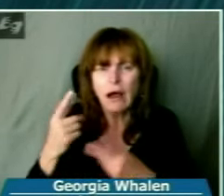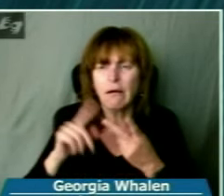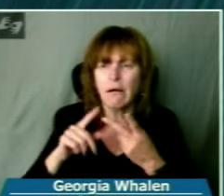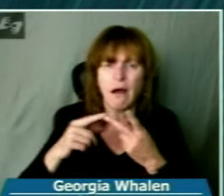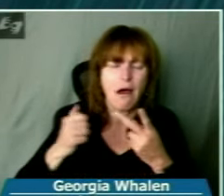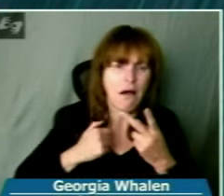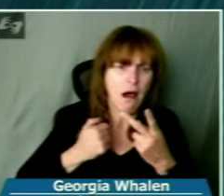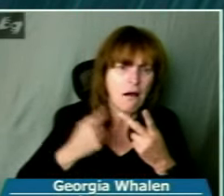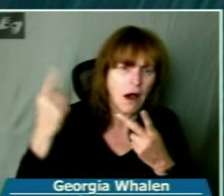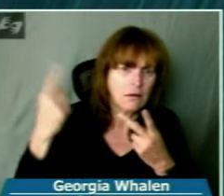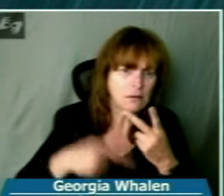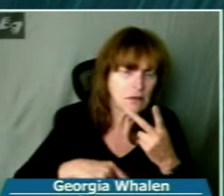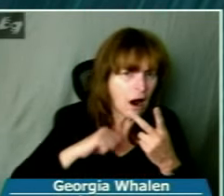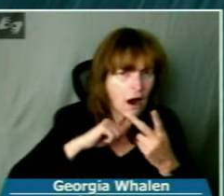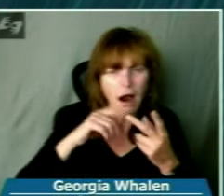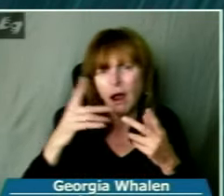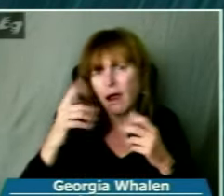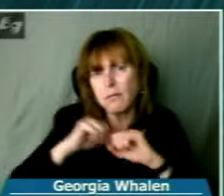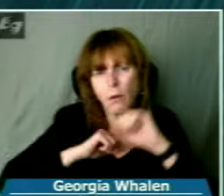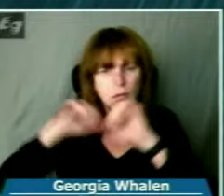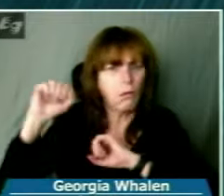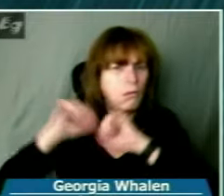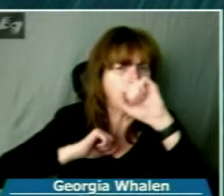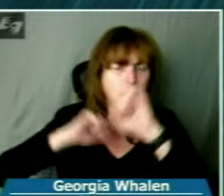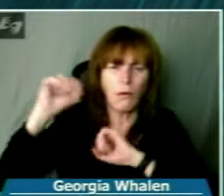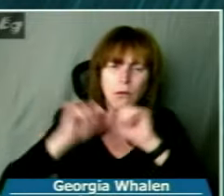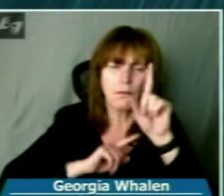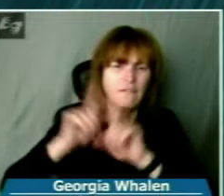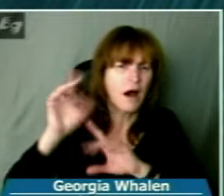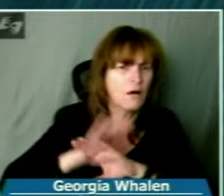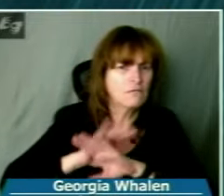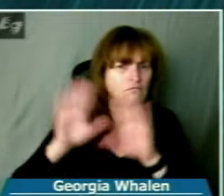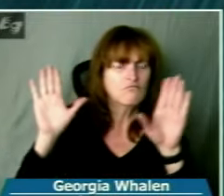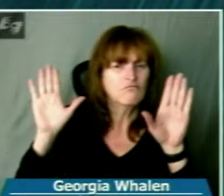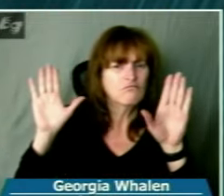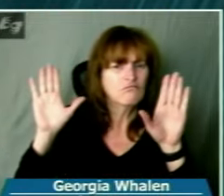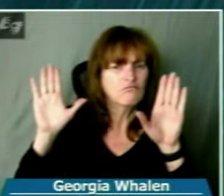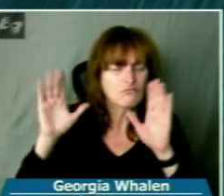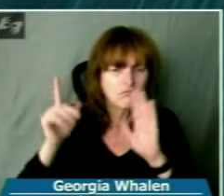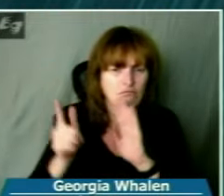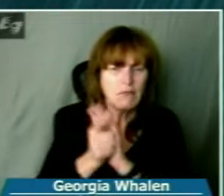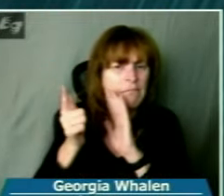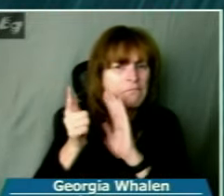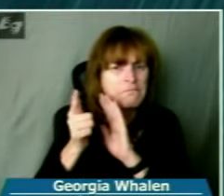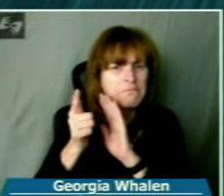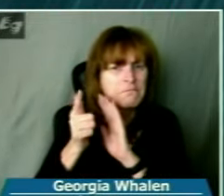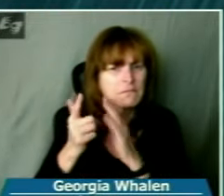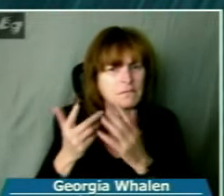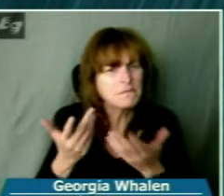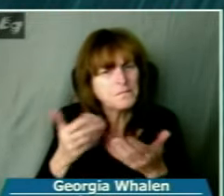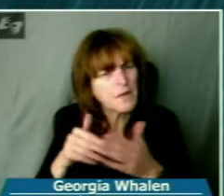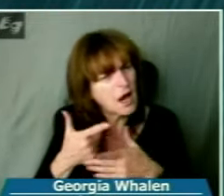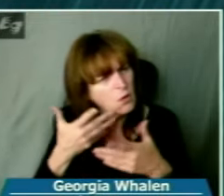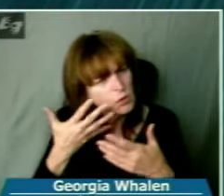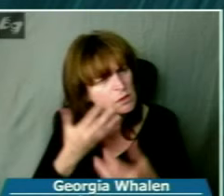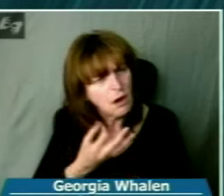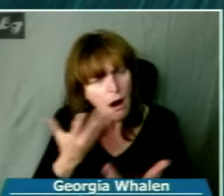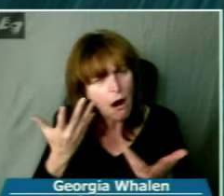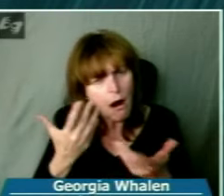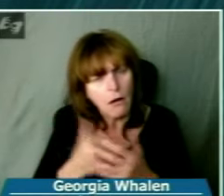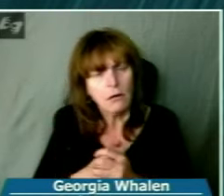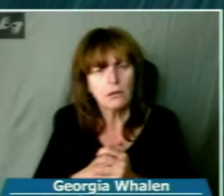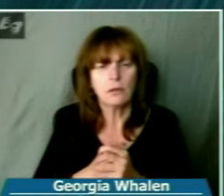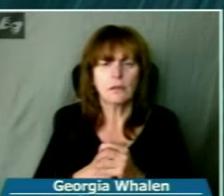decision and how was it made? Well, thanks, Michael. And, you know, they've left me to share some of the bad news to the